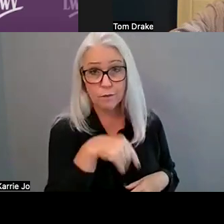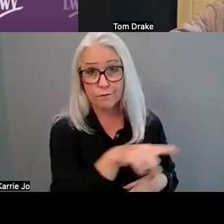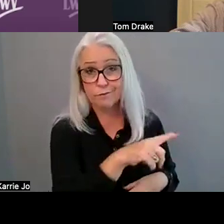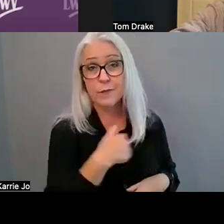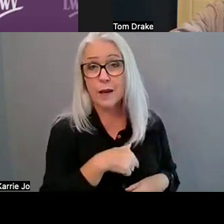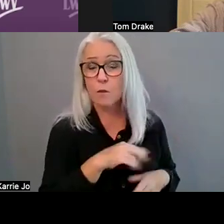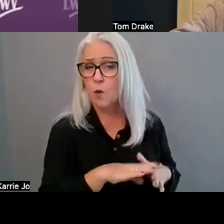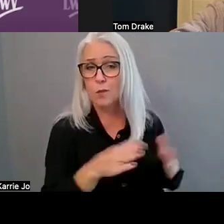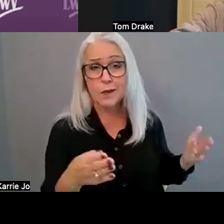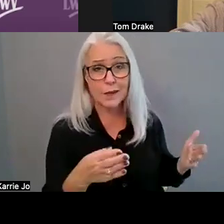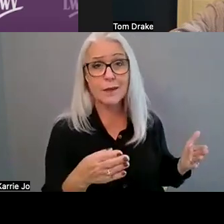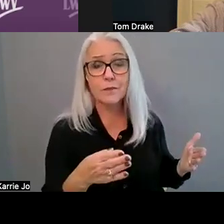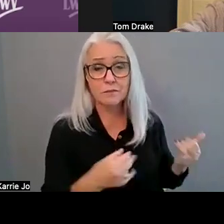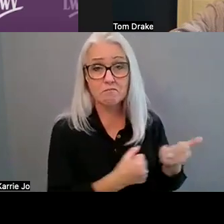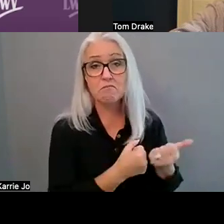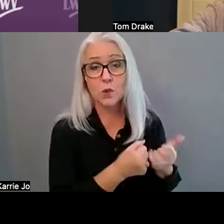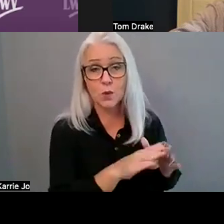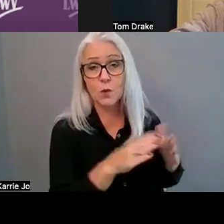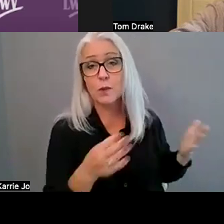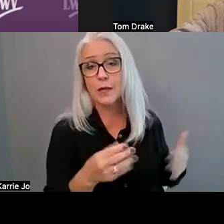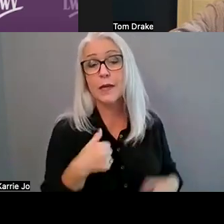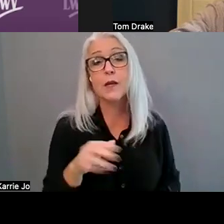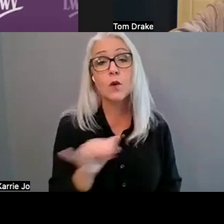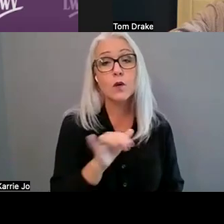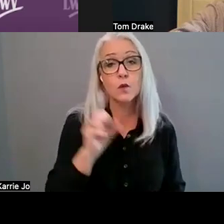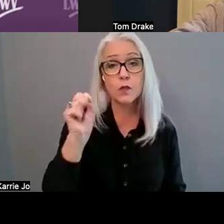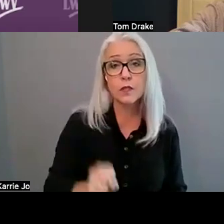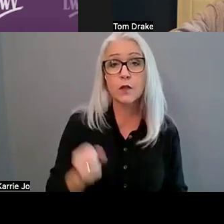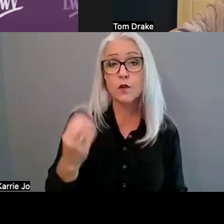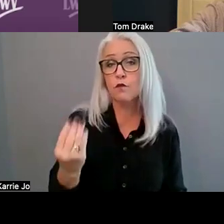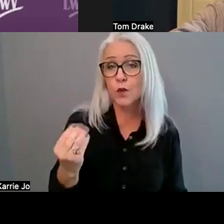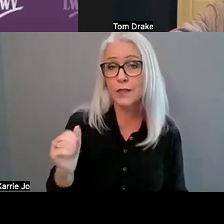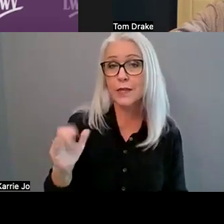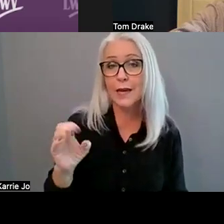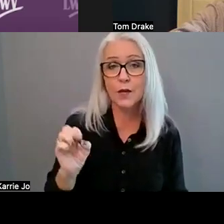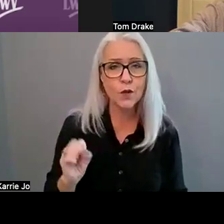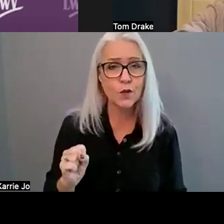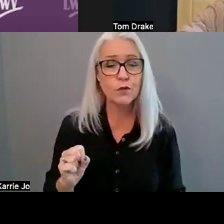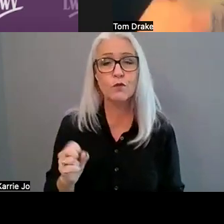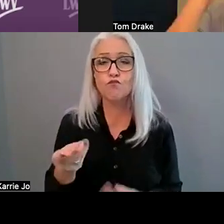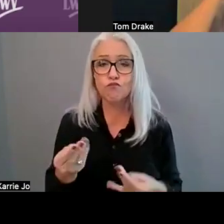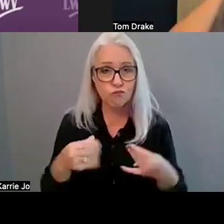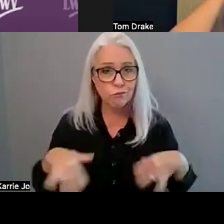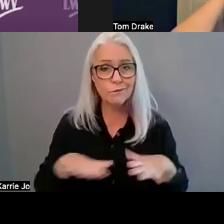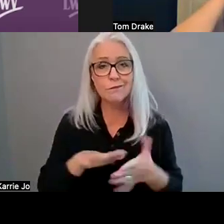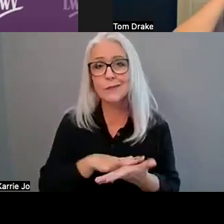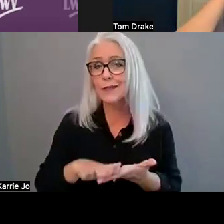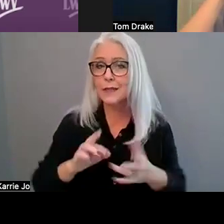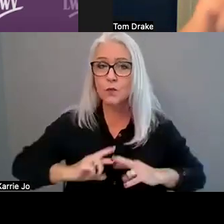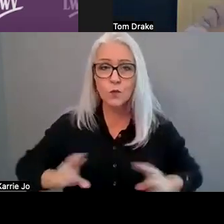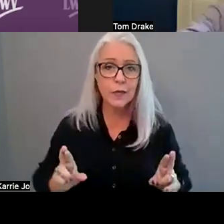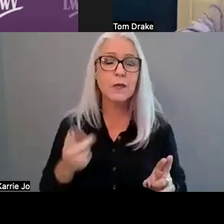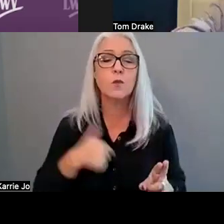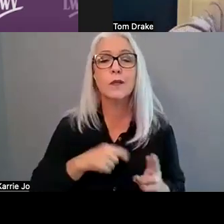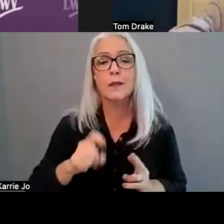waterfront, and I do think the southern 14 acres, they're clean, they're ready to go. So we just need to work on helping